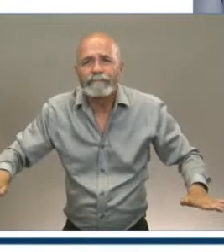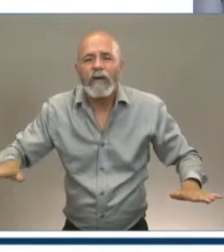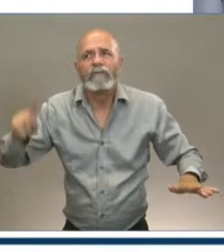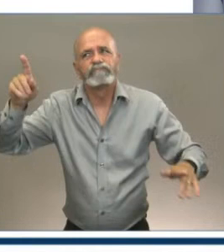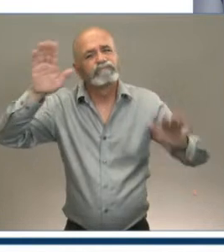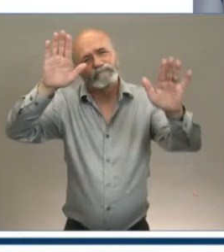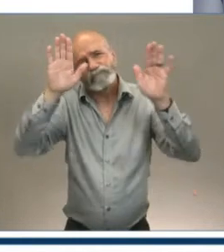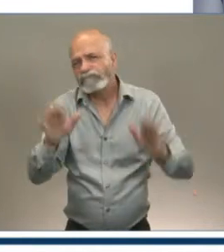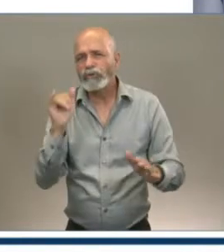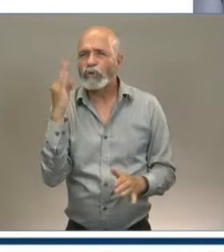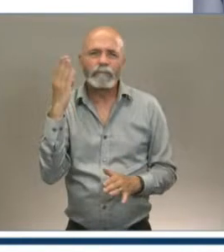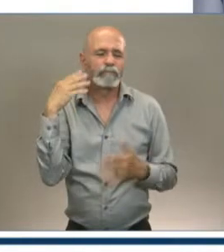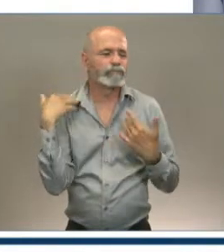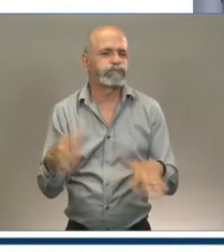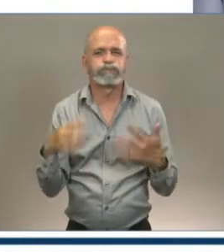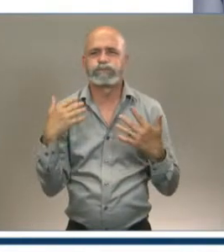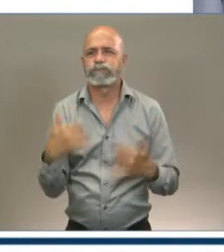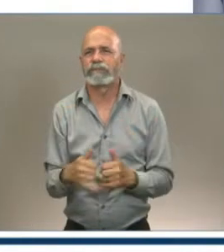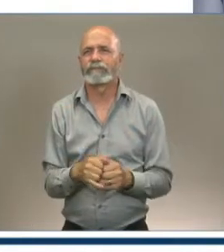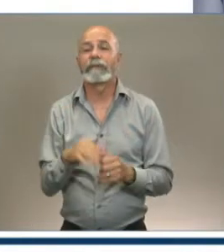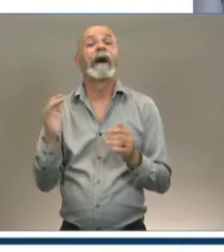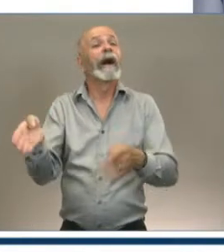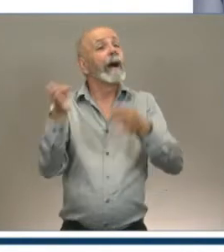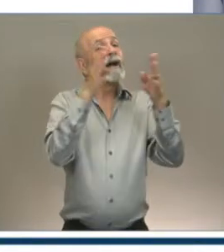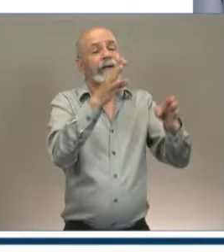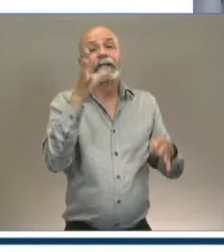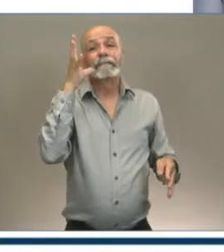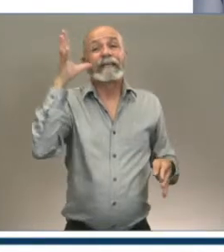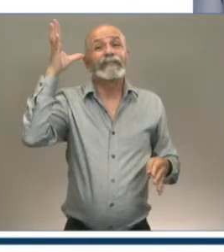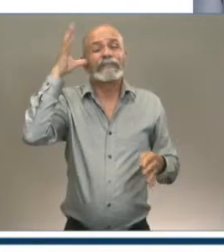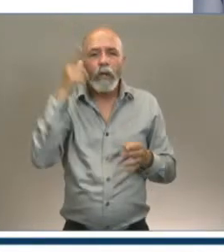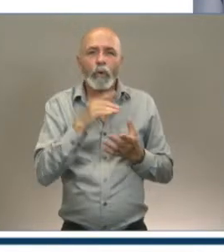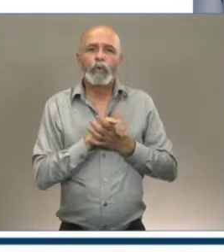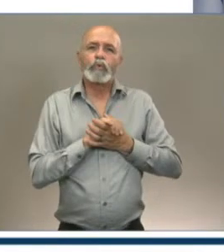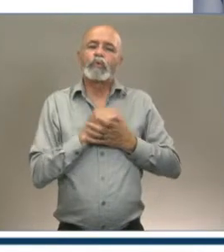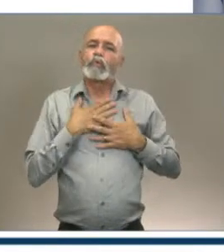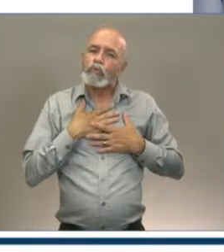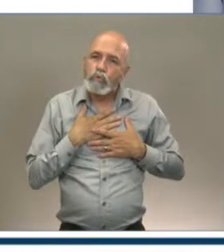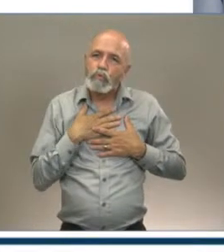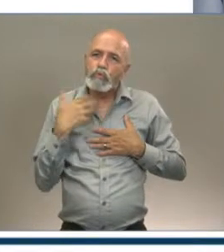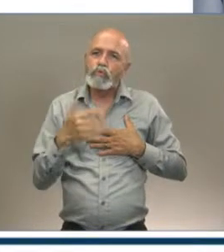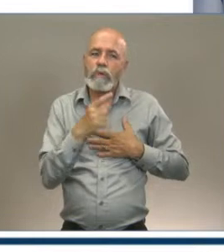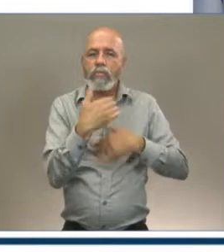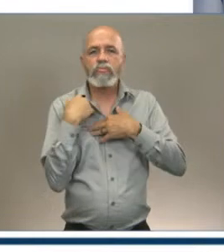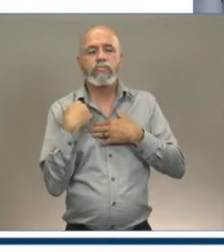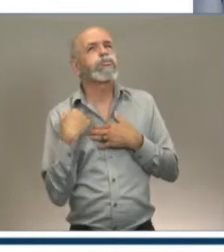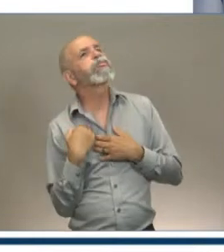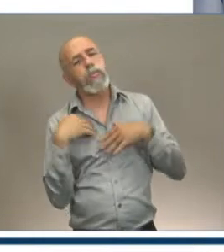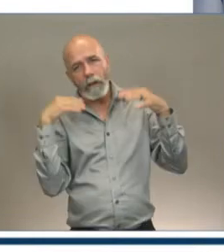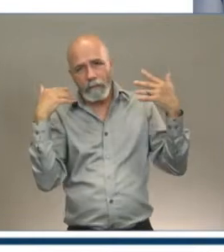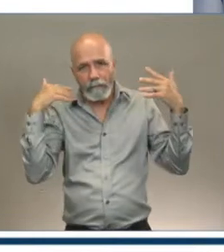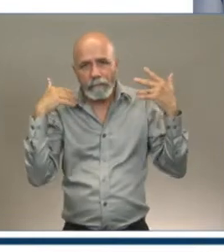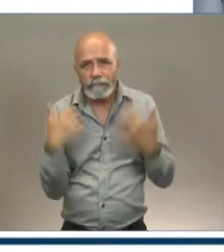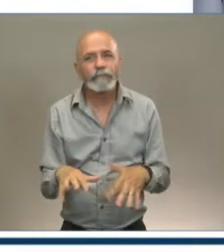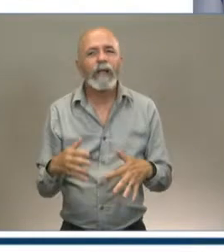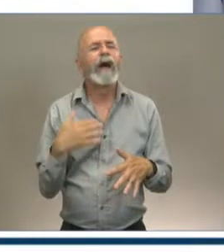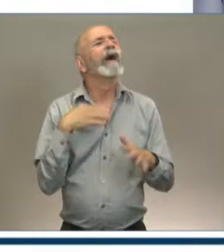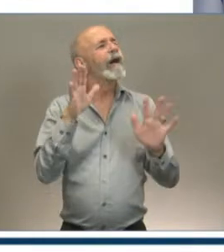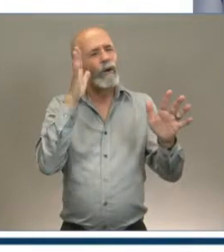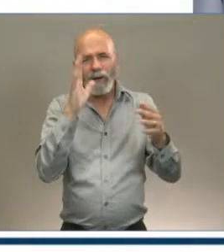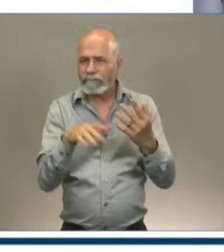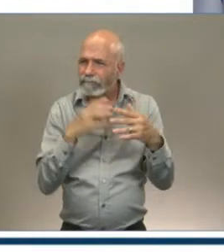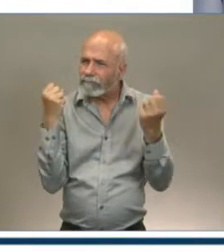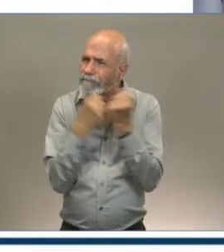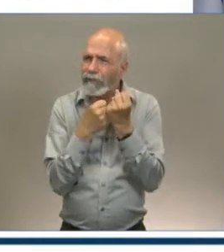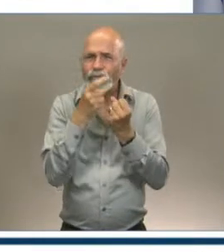that. To parents of the vulnerable students who have added an extra burden, we will be there to support. So we're working with